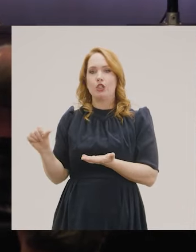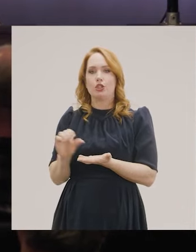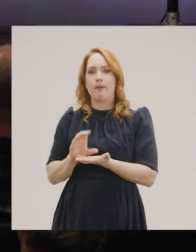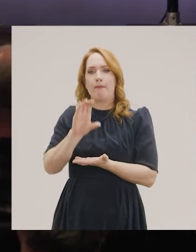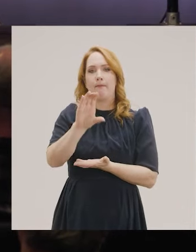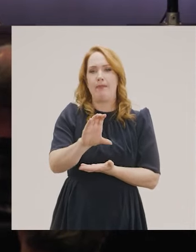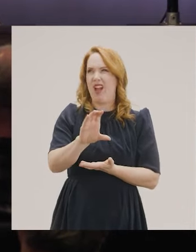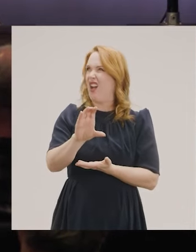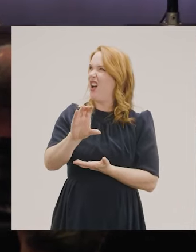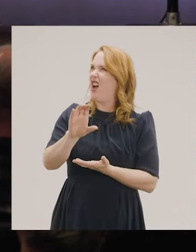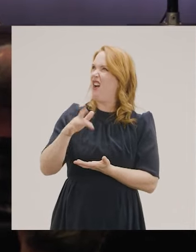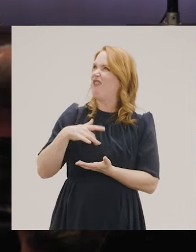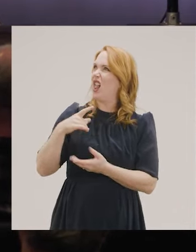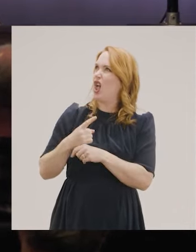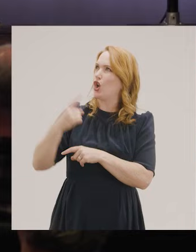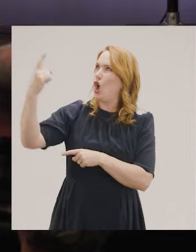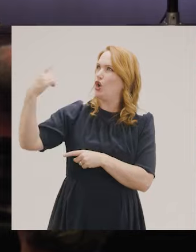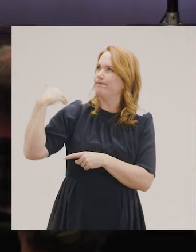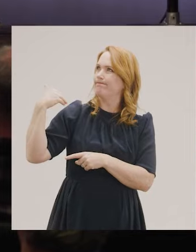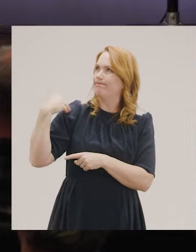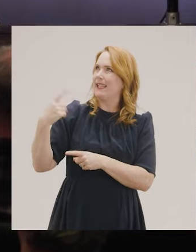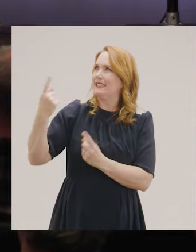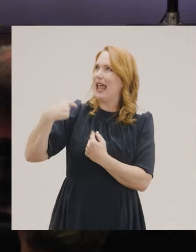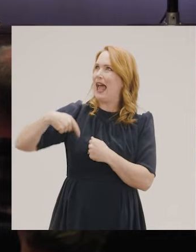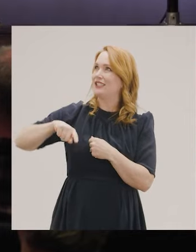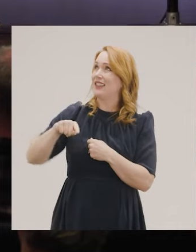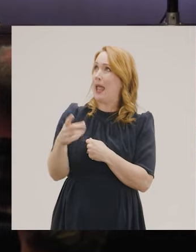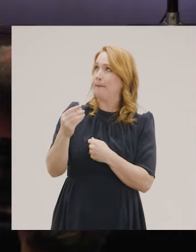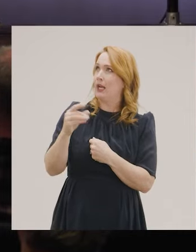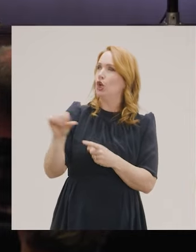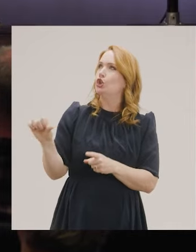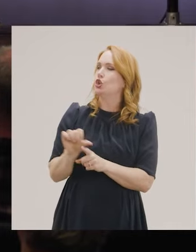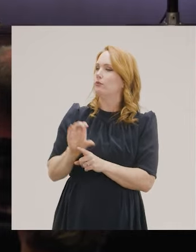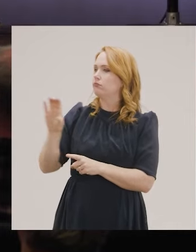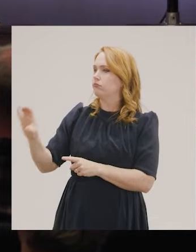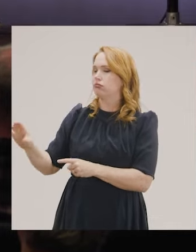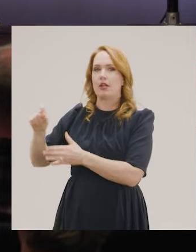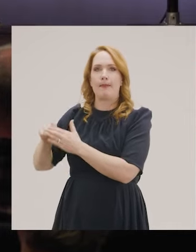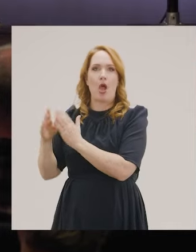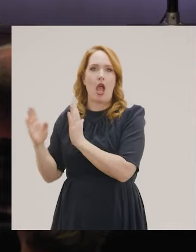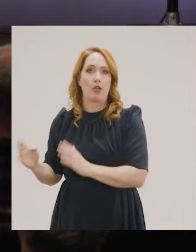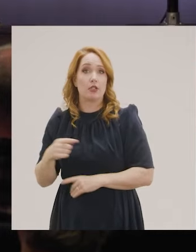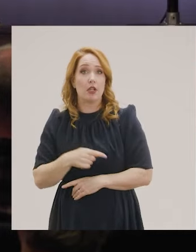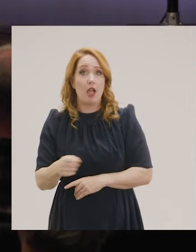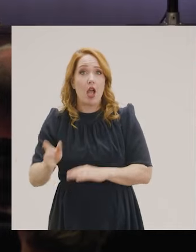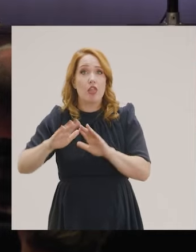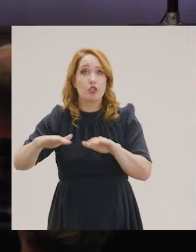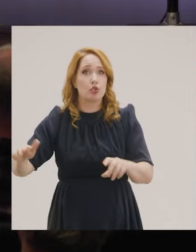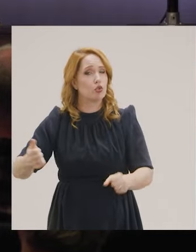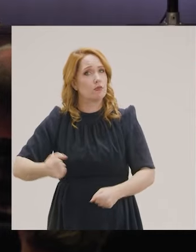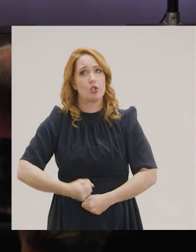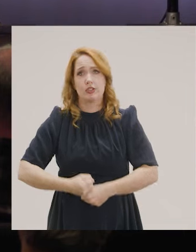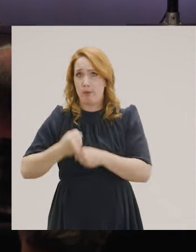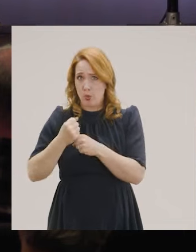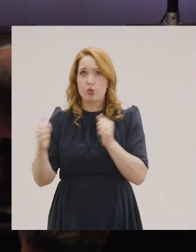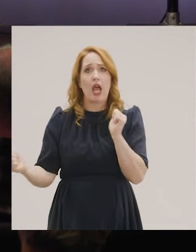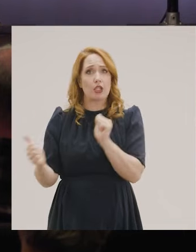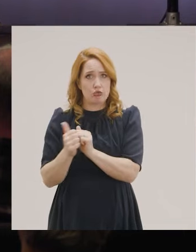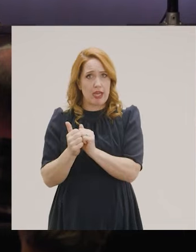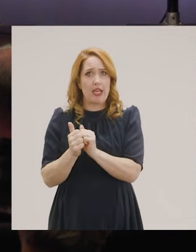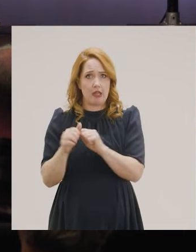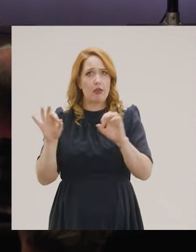but we feel this is what God's calling us to do. What do you think? And all of the children said, we think this is awesome, Mum and Dad.